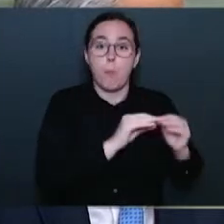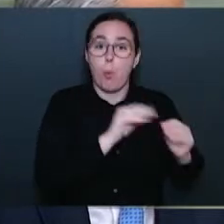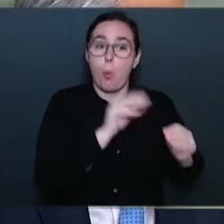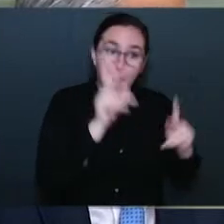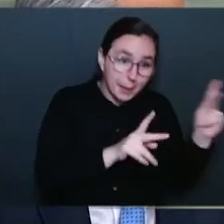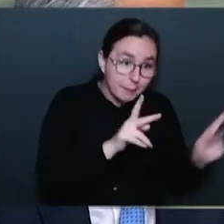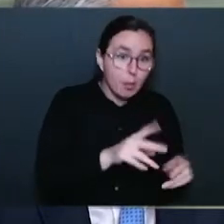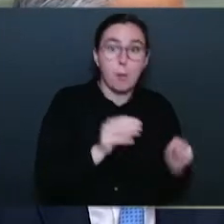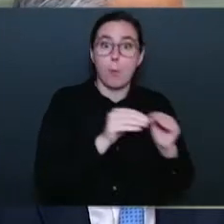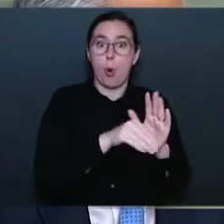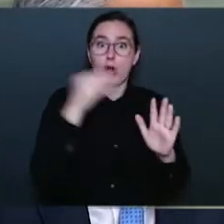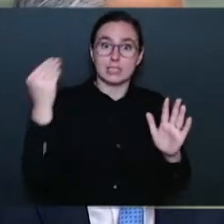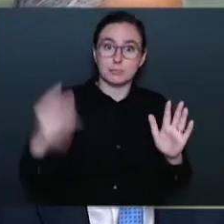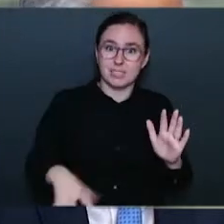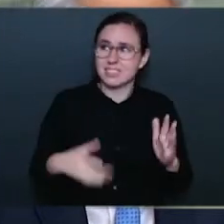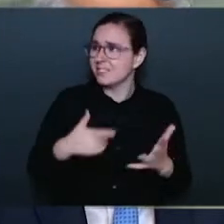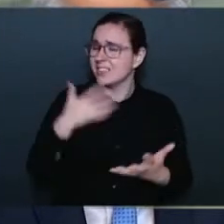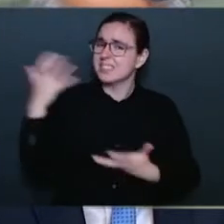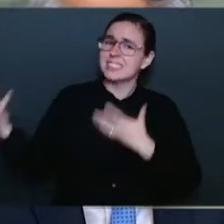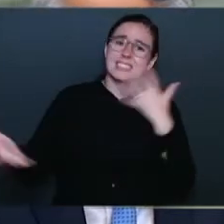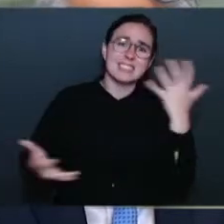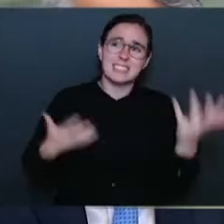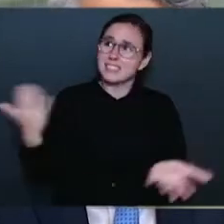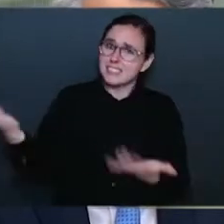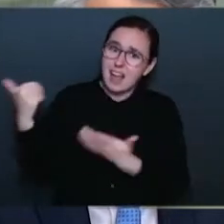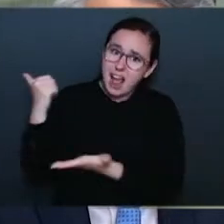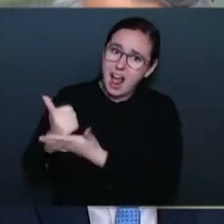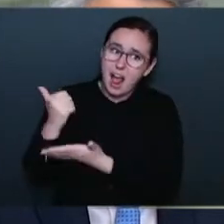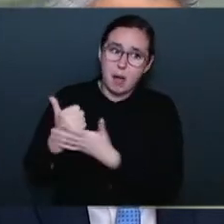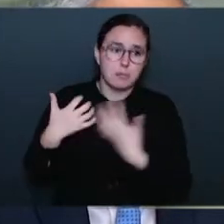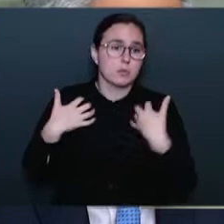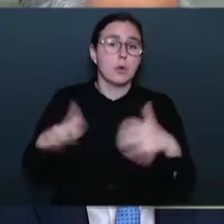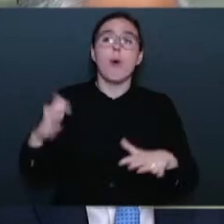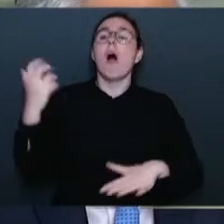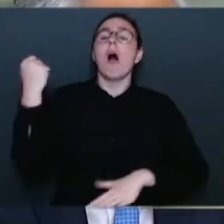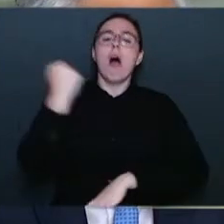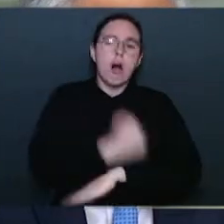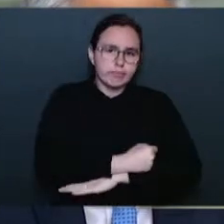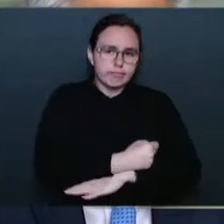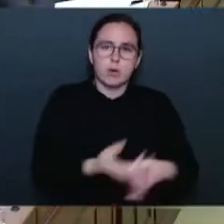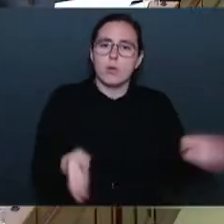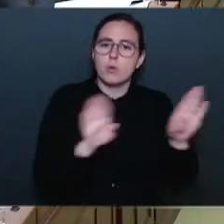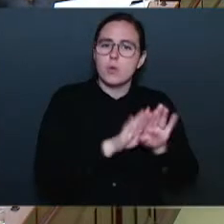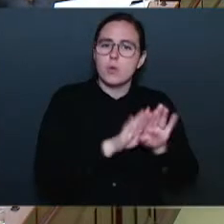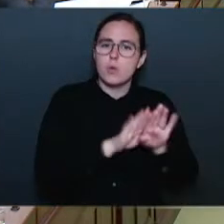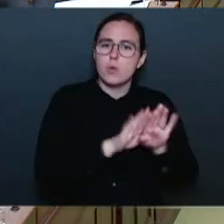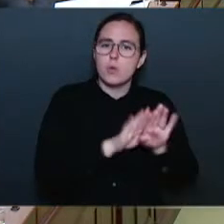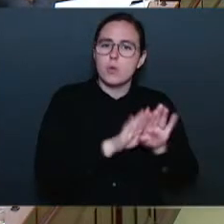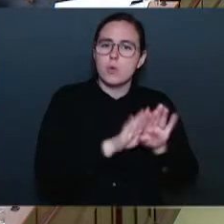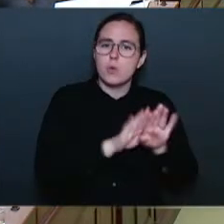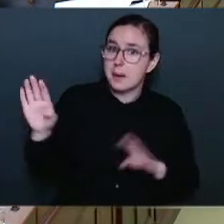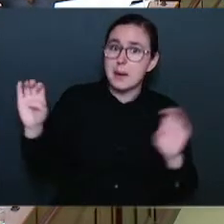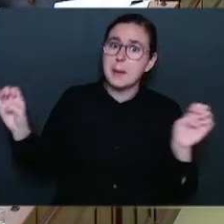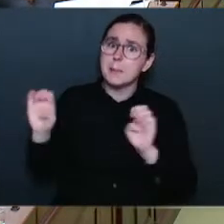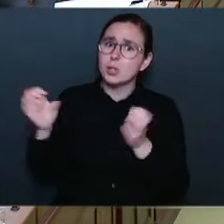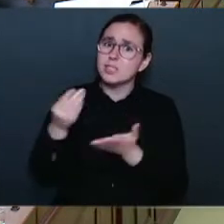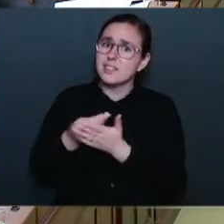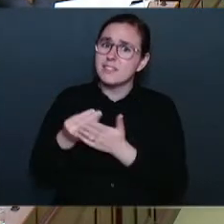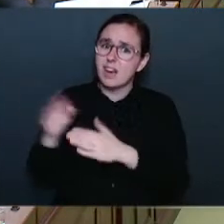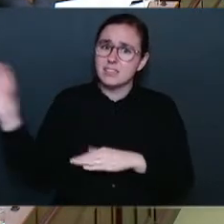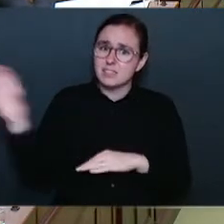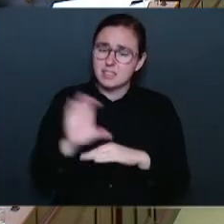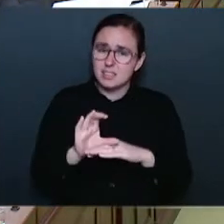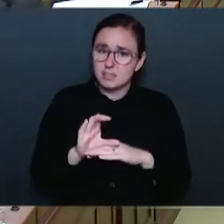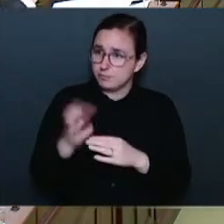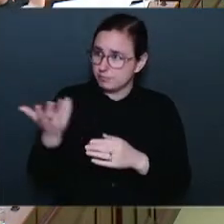cease to exist altogether is some is providing some emergency funding really too much to ask honorable the minister of culture